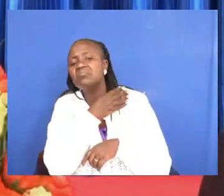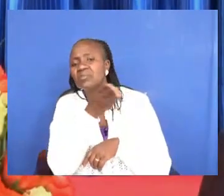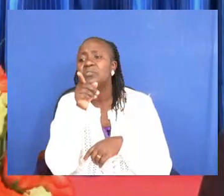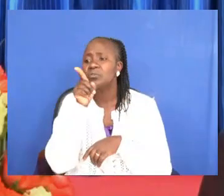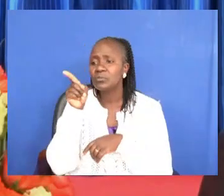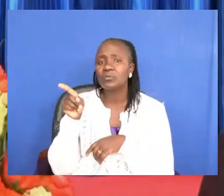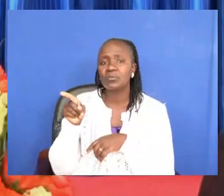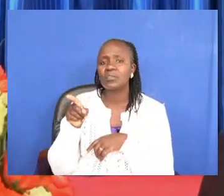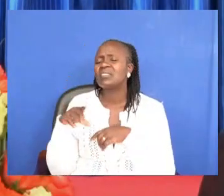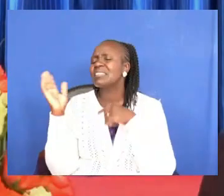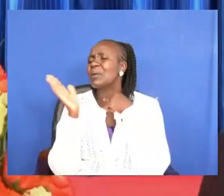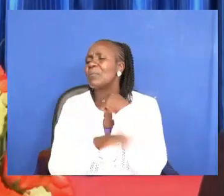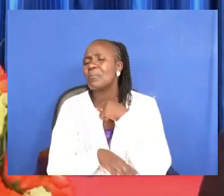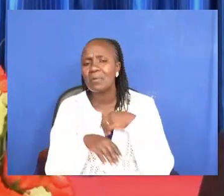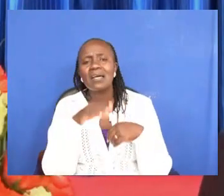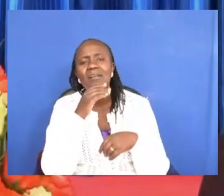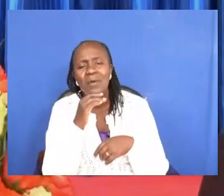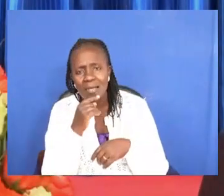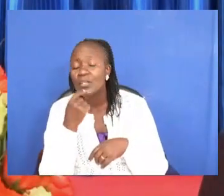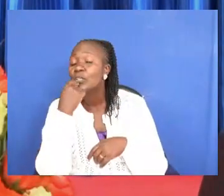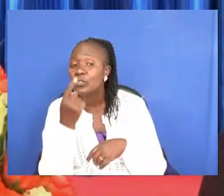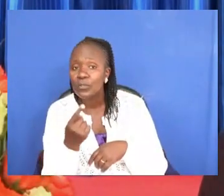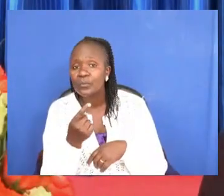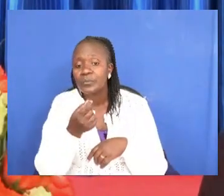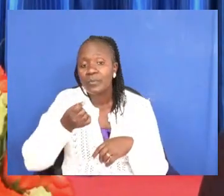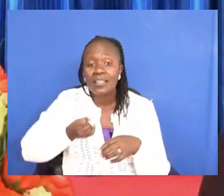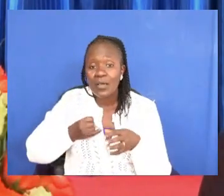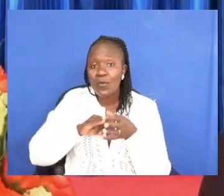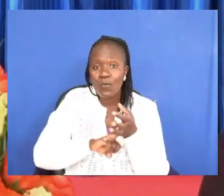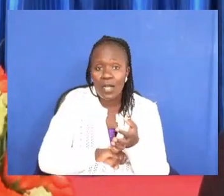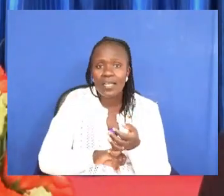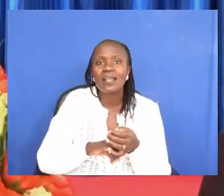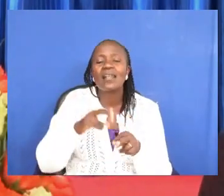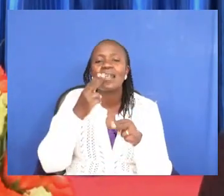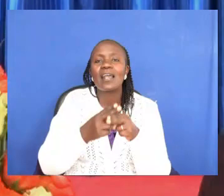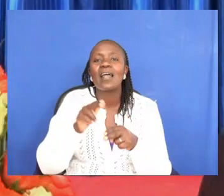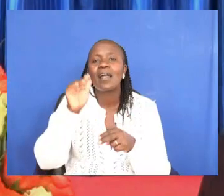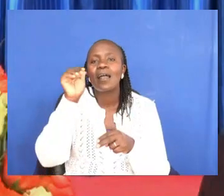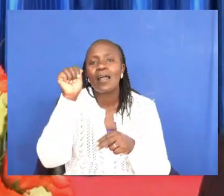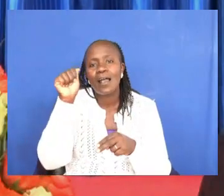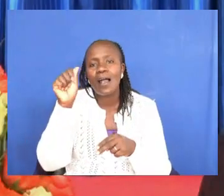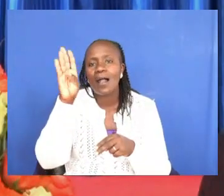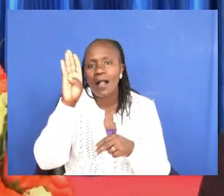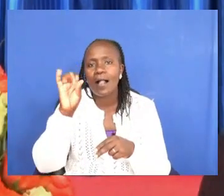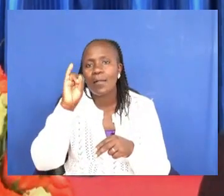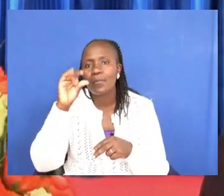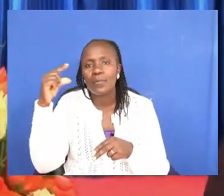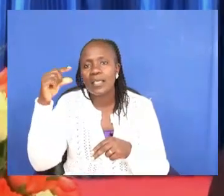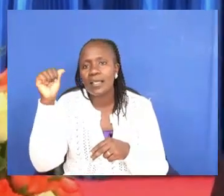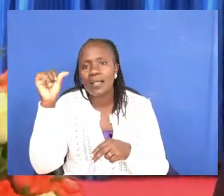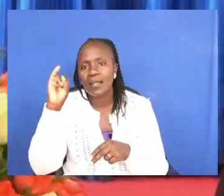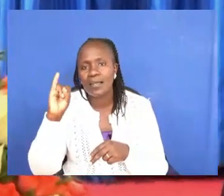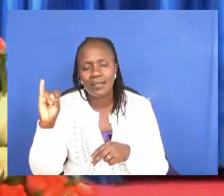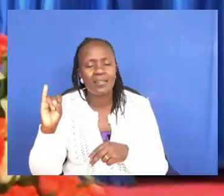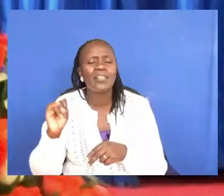You. That is an arrogant man. And we are told the wife was called Abigail. She was a very, very beautiful woman, and we saw